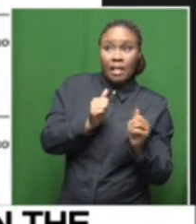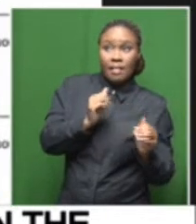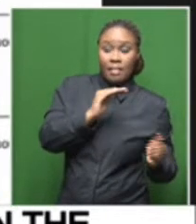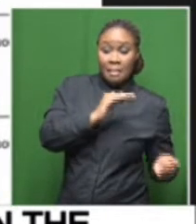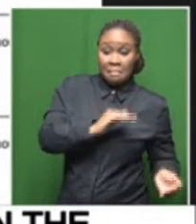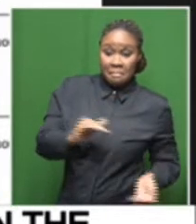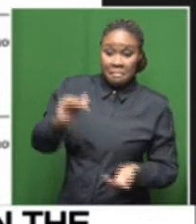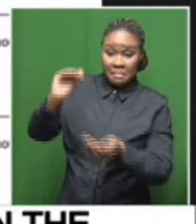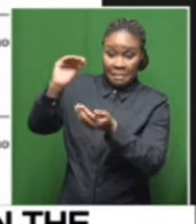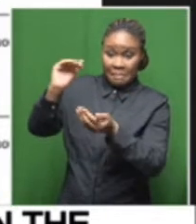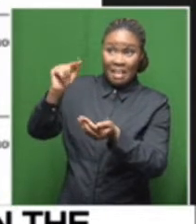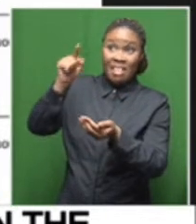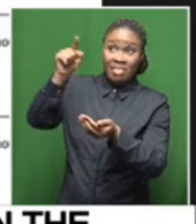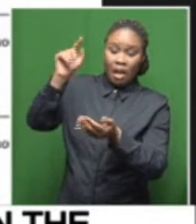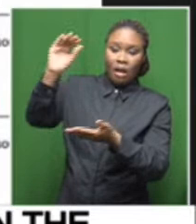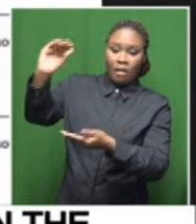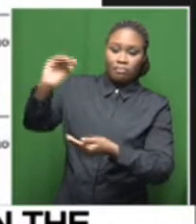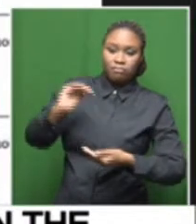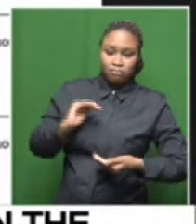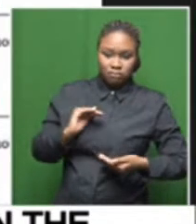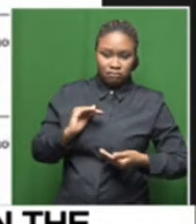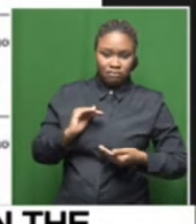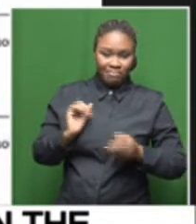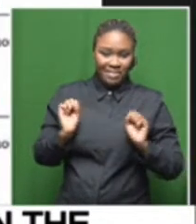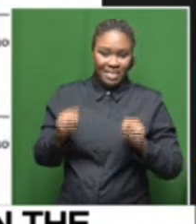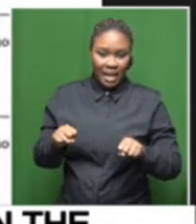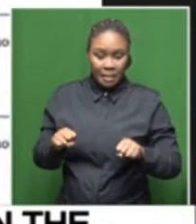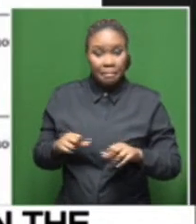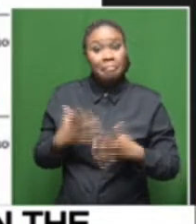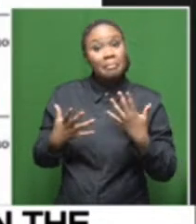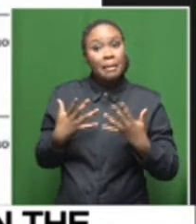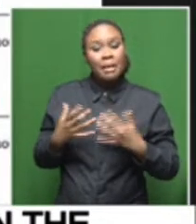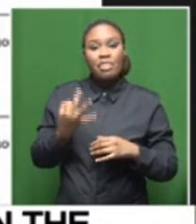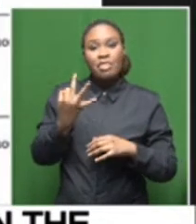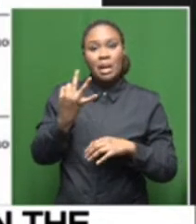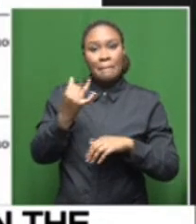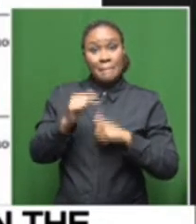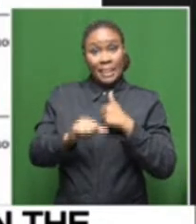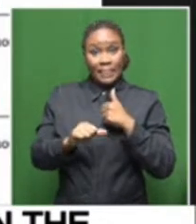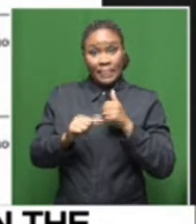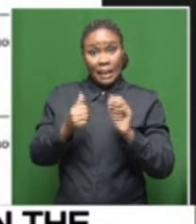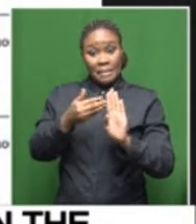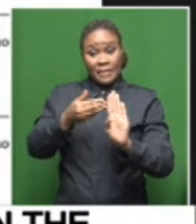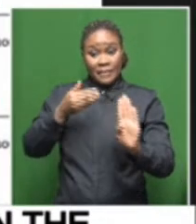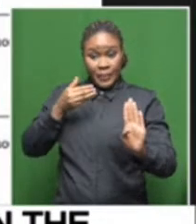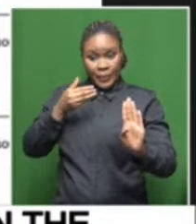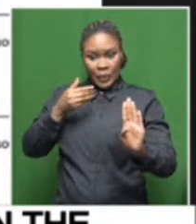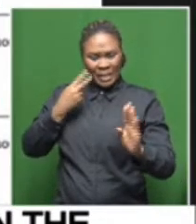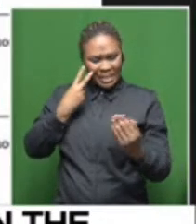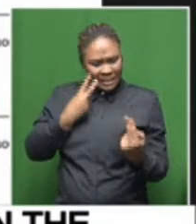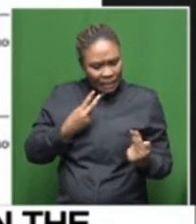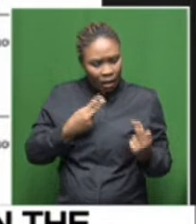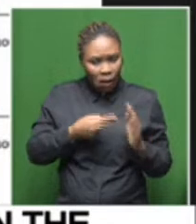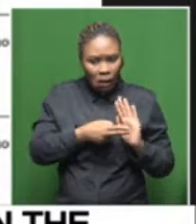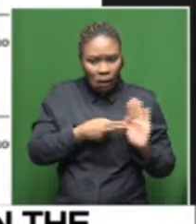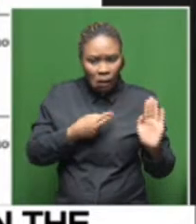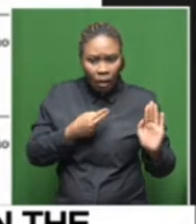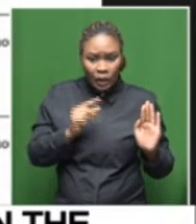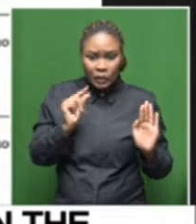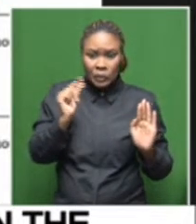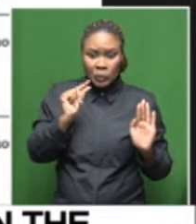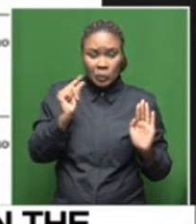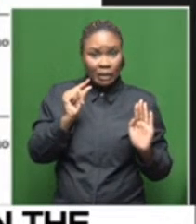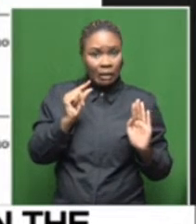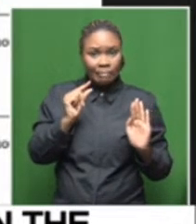if 2 or 3 months ahead of time, we see that a certain number of doses may not